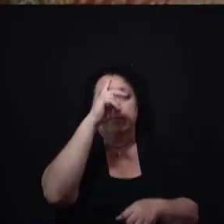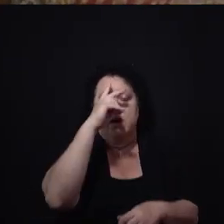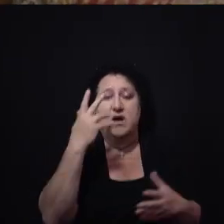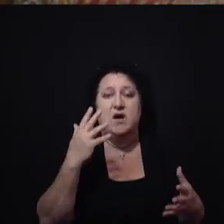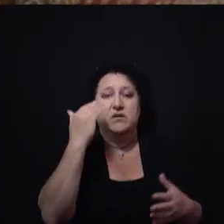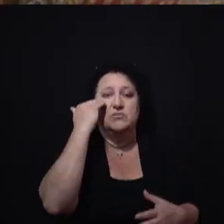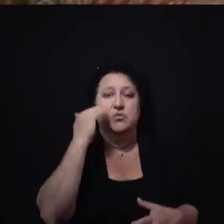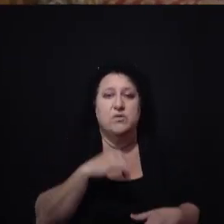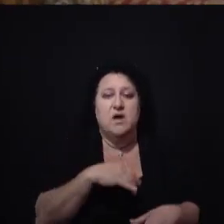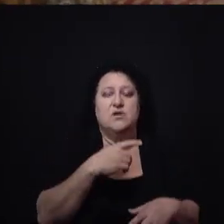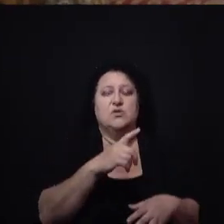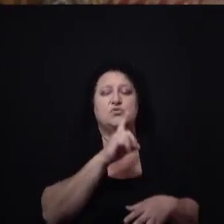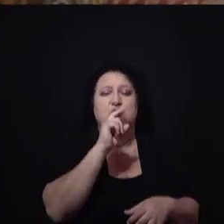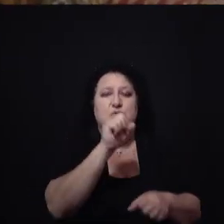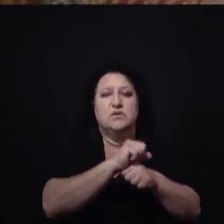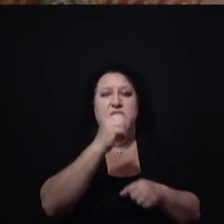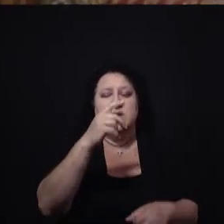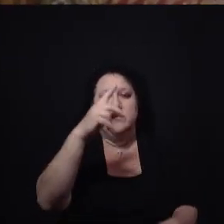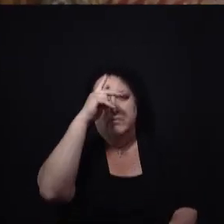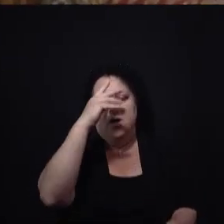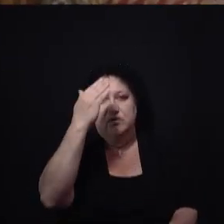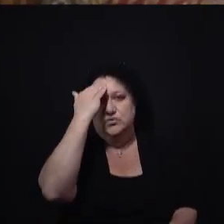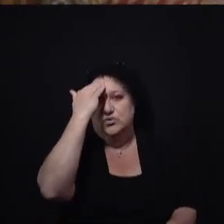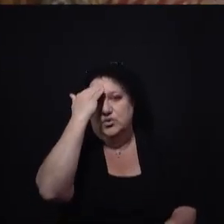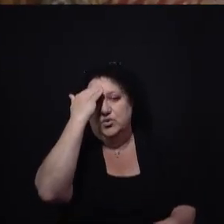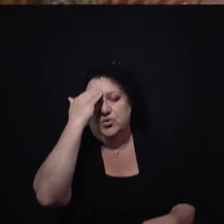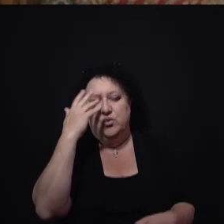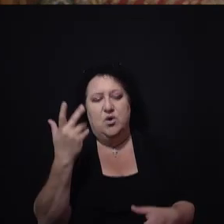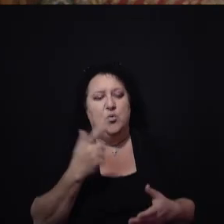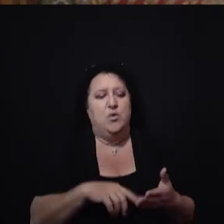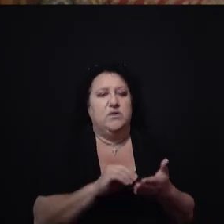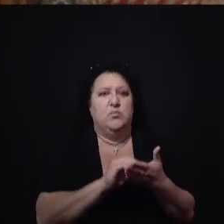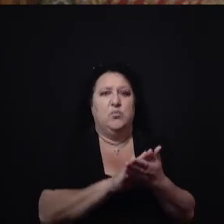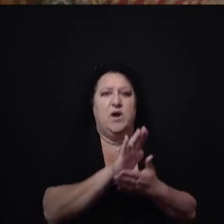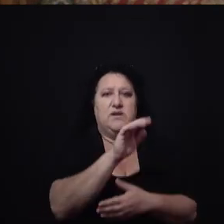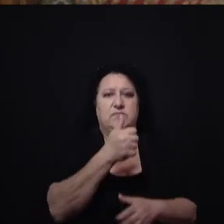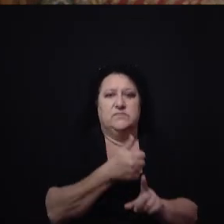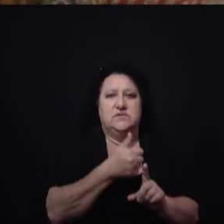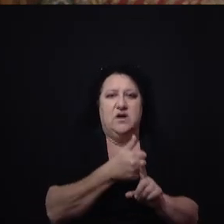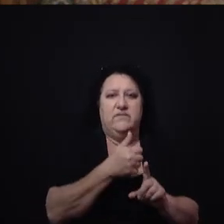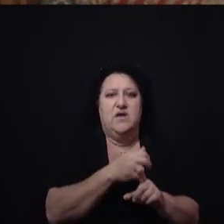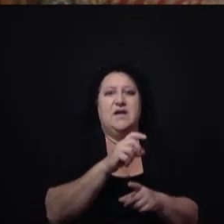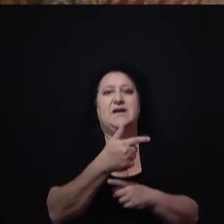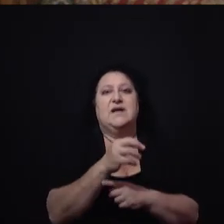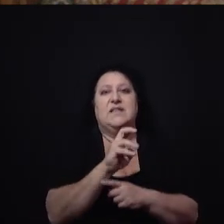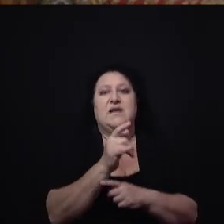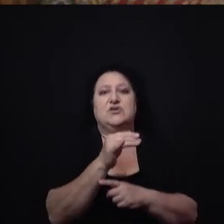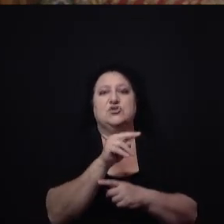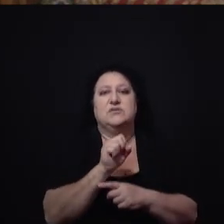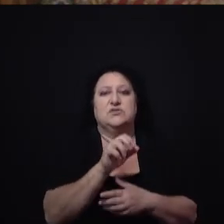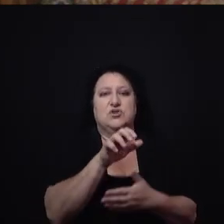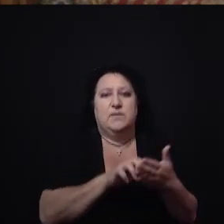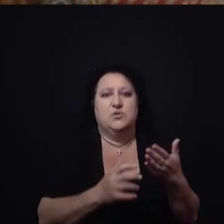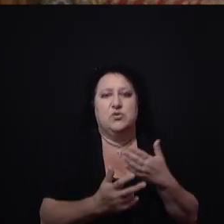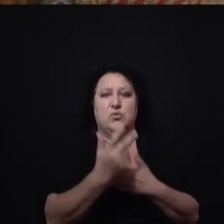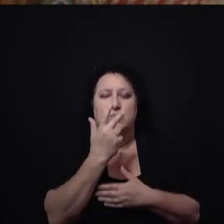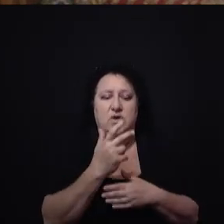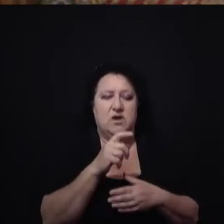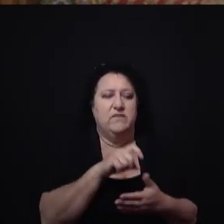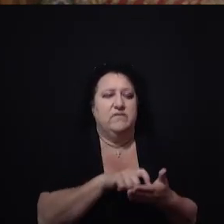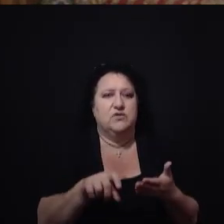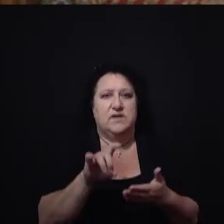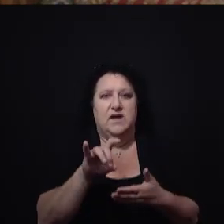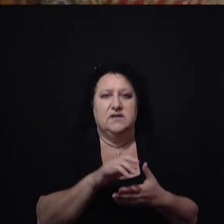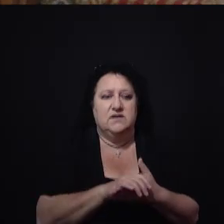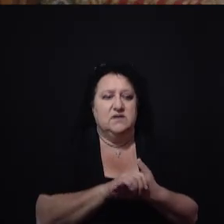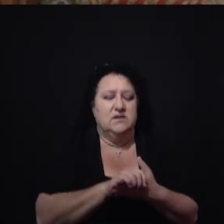that. Surely Paul knew, as he would write himself in Galatians chapter 3, verse 8. Let me turn there quickly. He would say